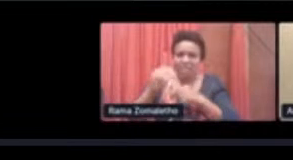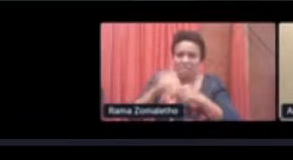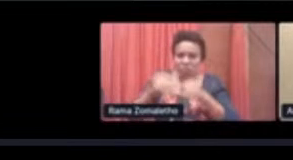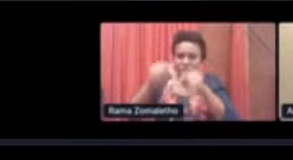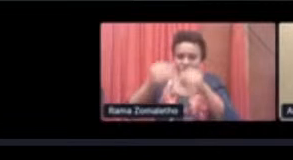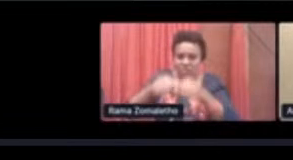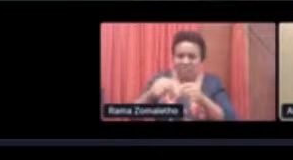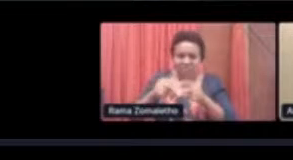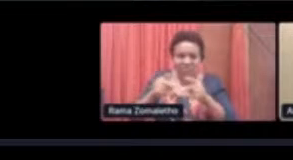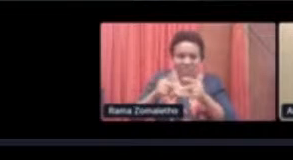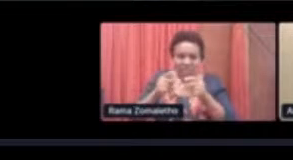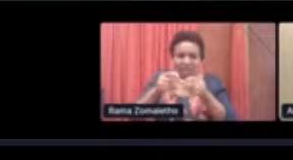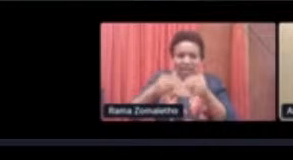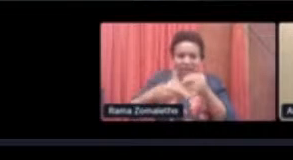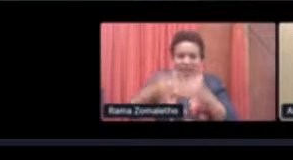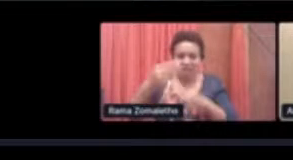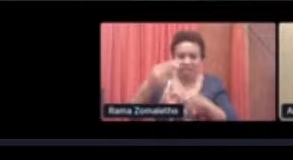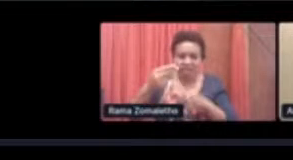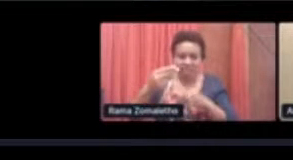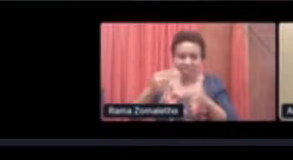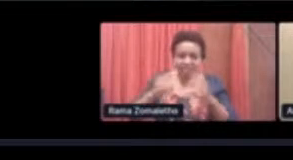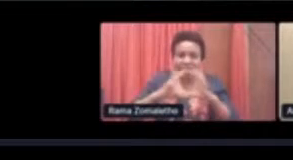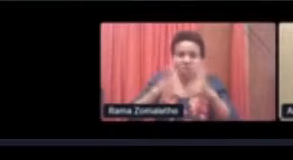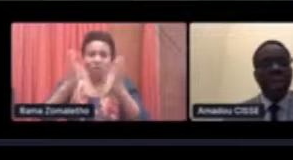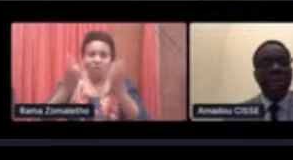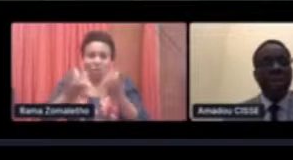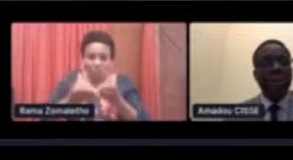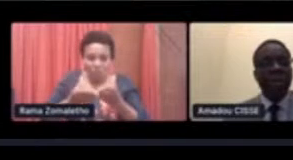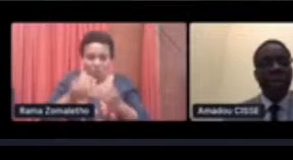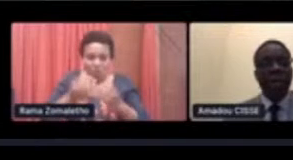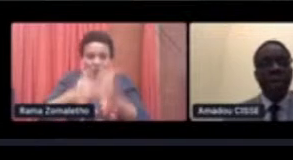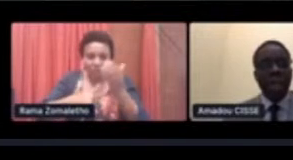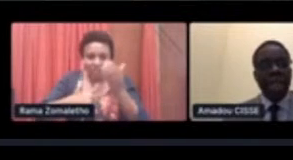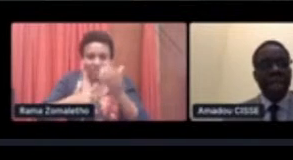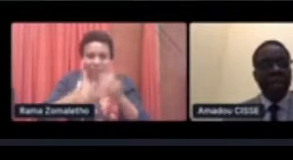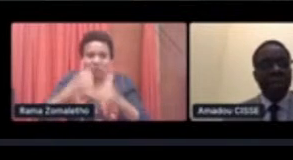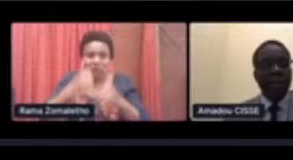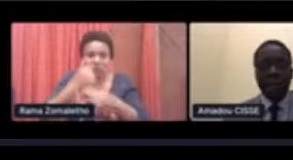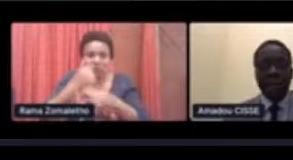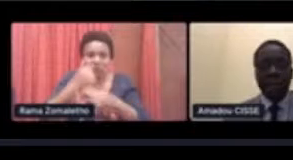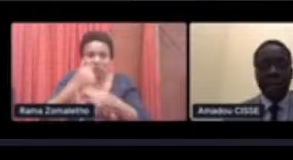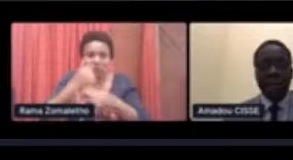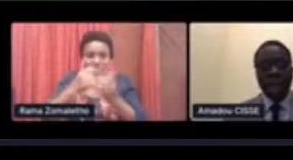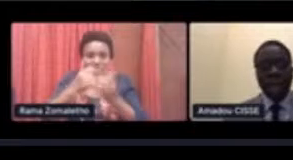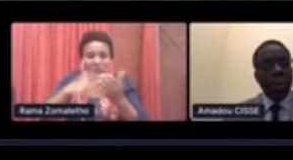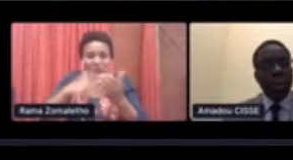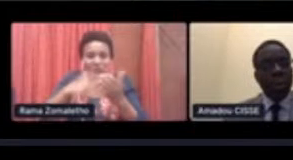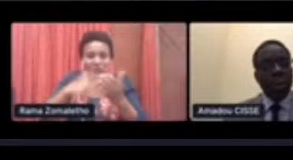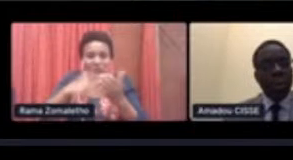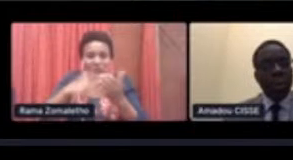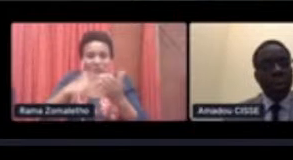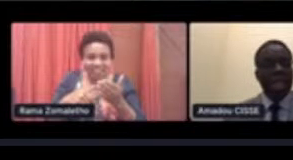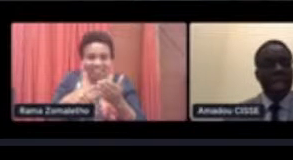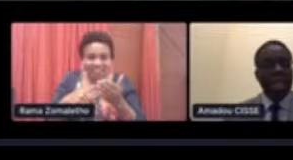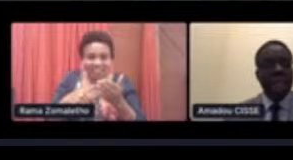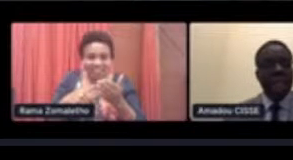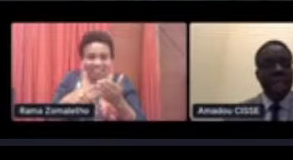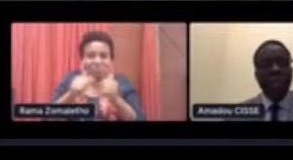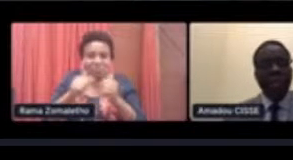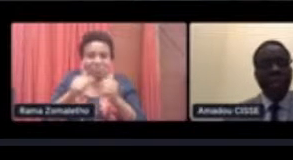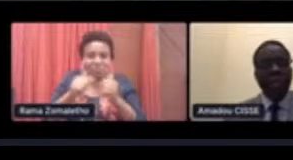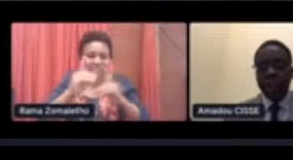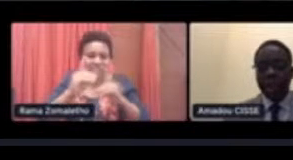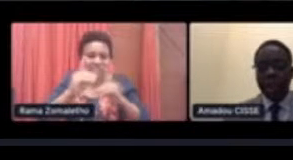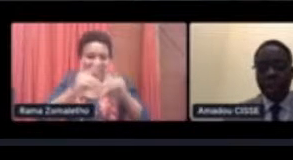development. The whole issue today is to deal with development. What is development? We won't discuss this issue